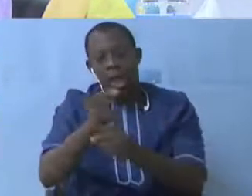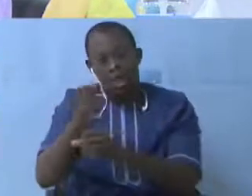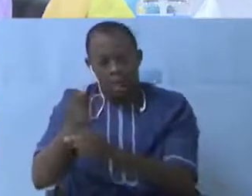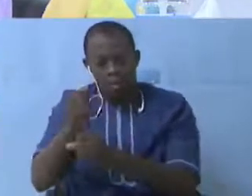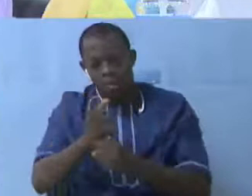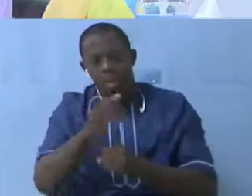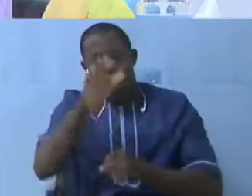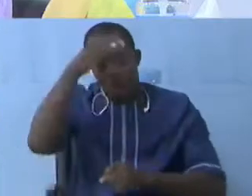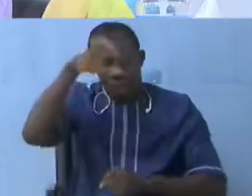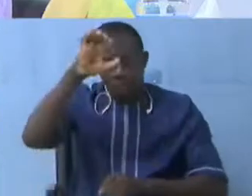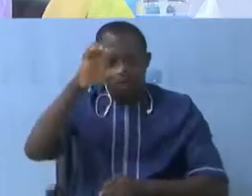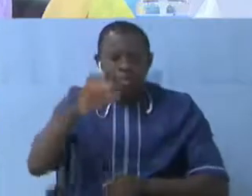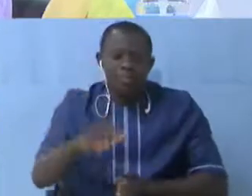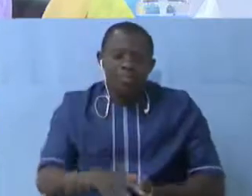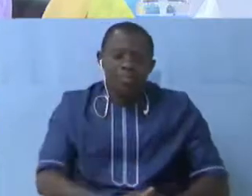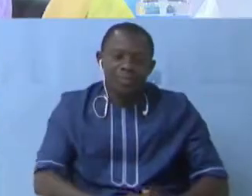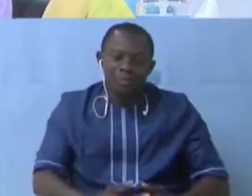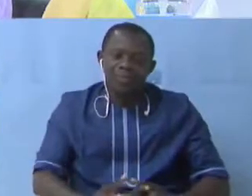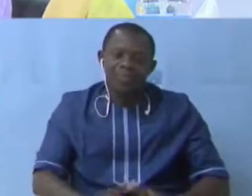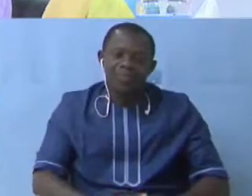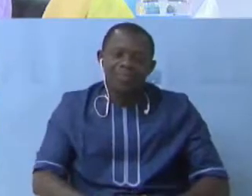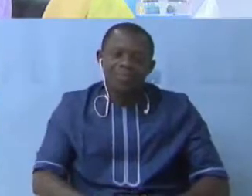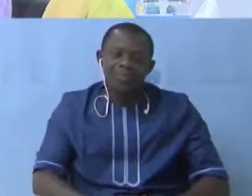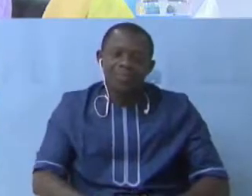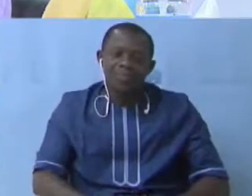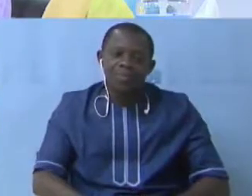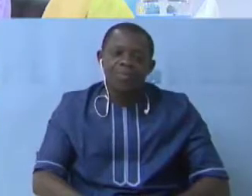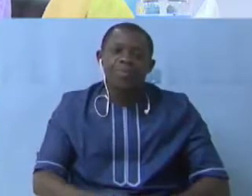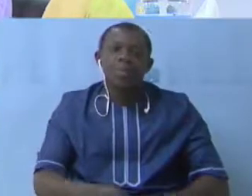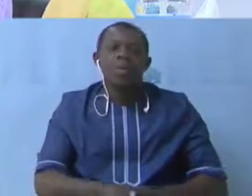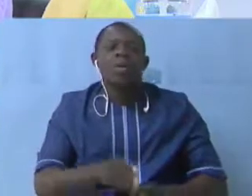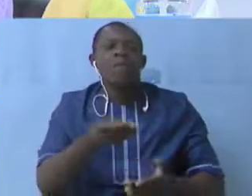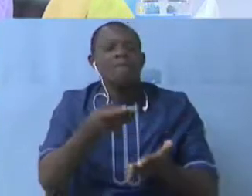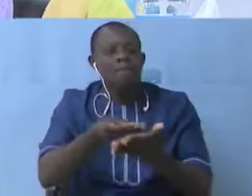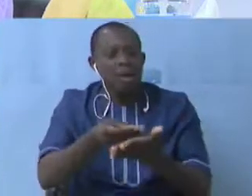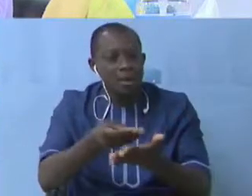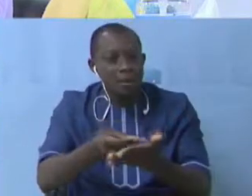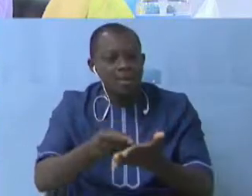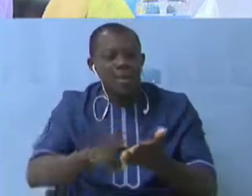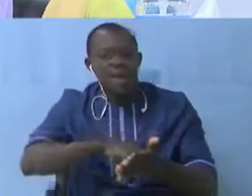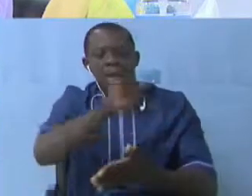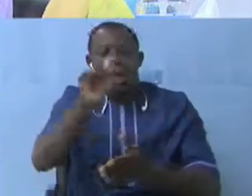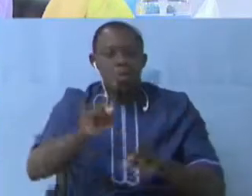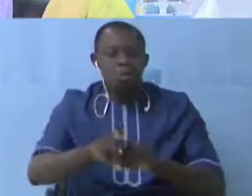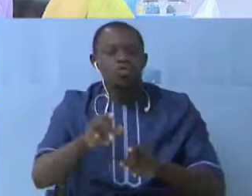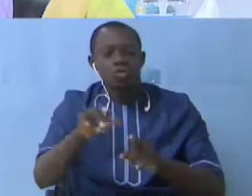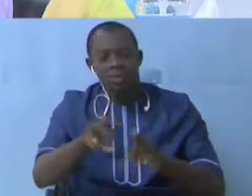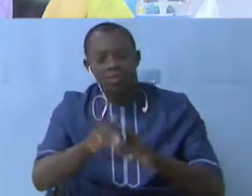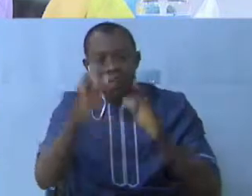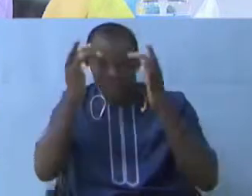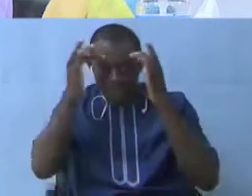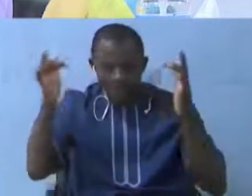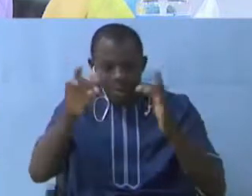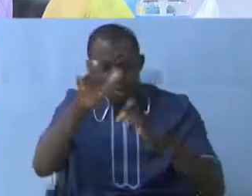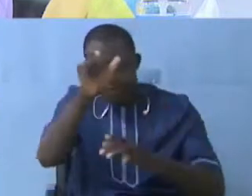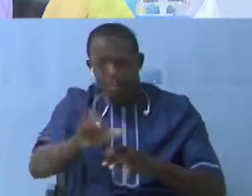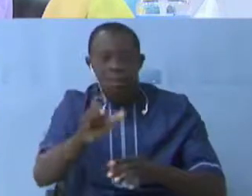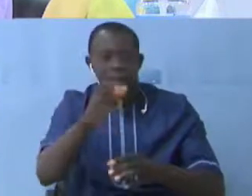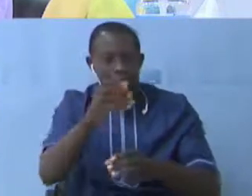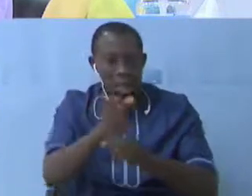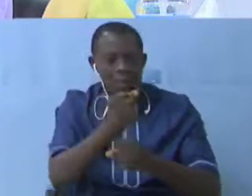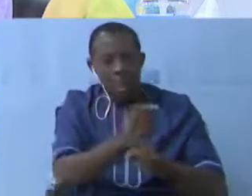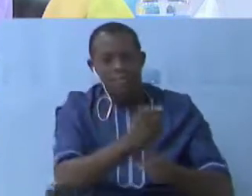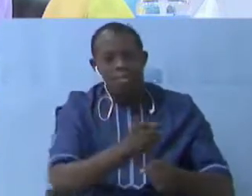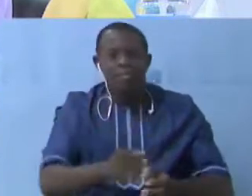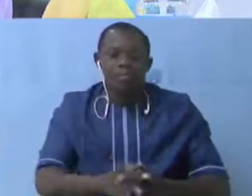bi nga xam ne moo jóge ko ci diwaani Africa ñu ngi doon jàppale commission bi. Through financing, but also expertise. pour nag ci wàlli dépasse ak